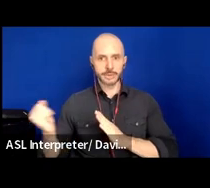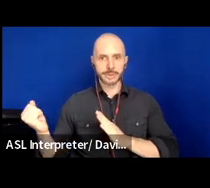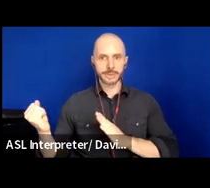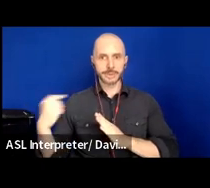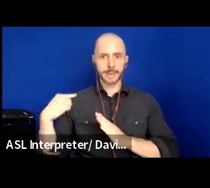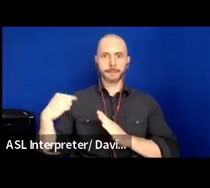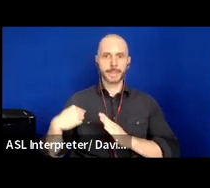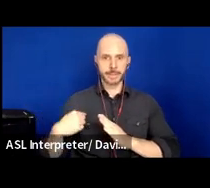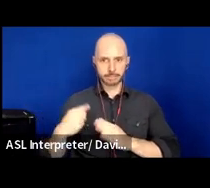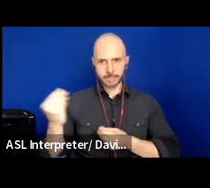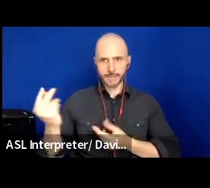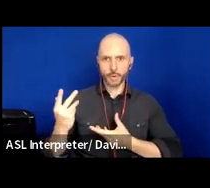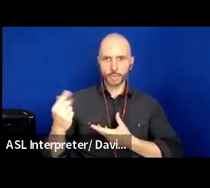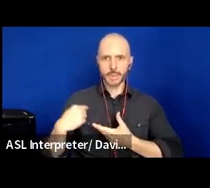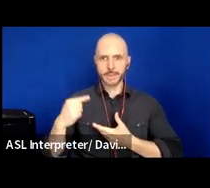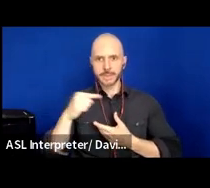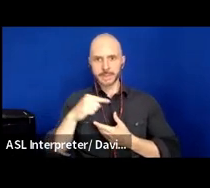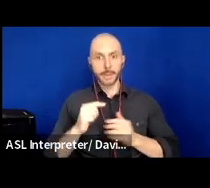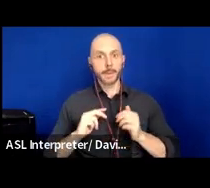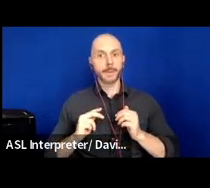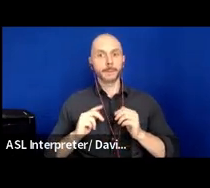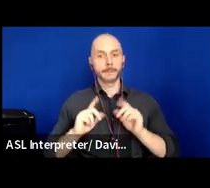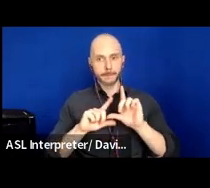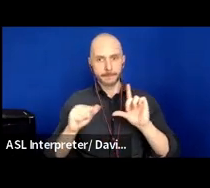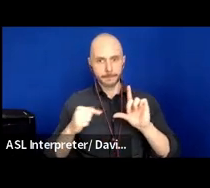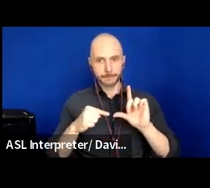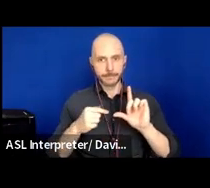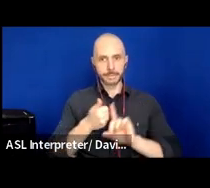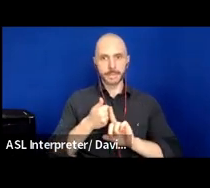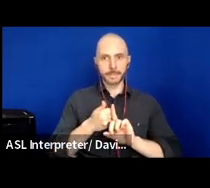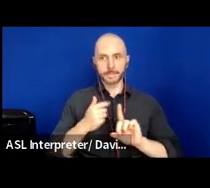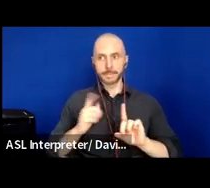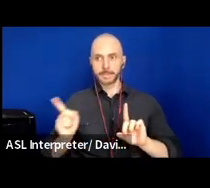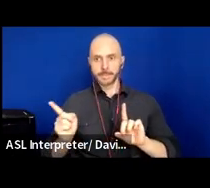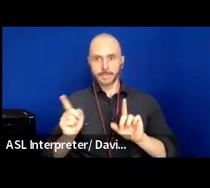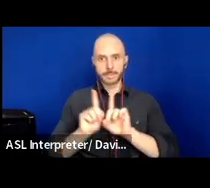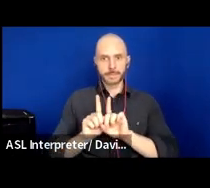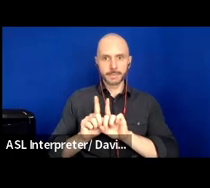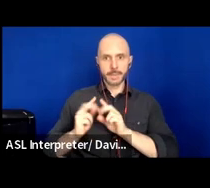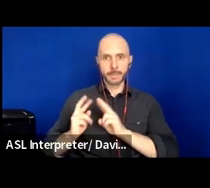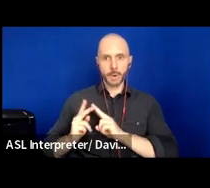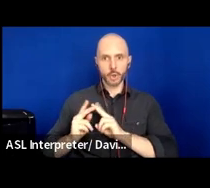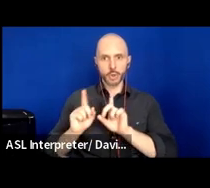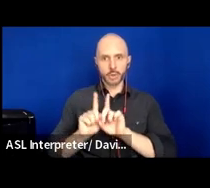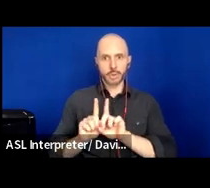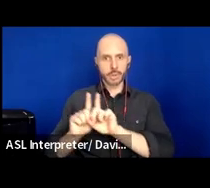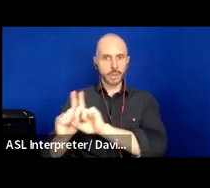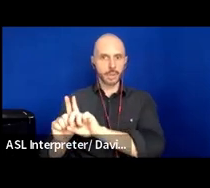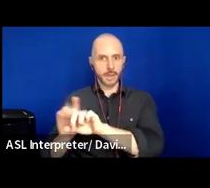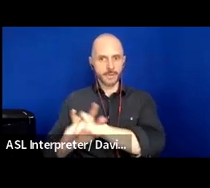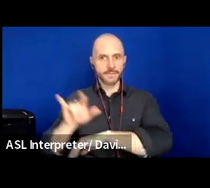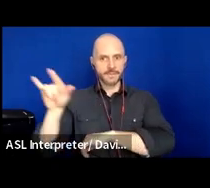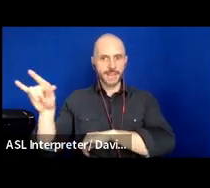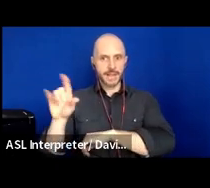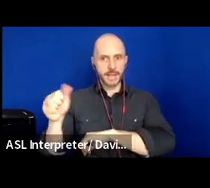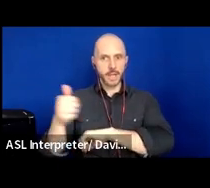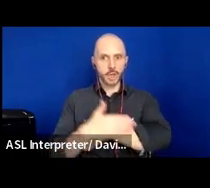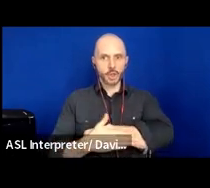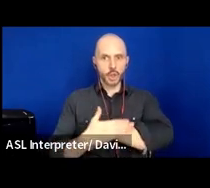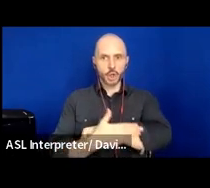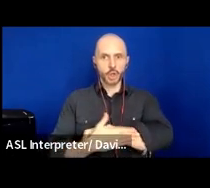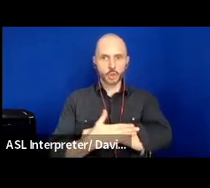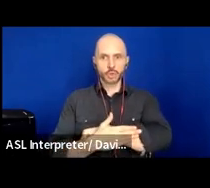And if we go and we are staying in a hotel, should we make sure we have a room with 2 beds and not just 1, even though we usually only choose 1